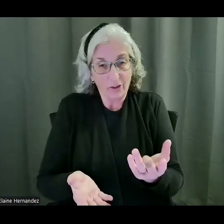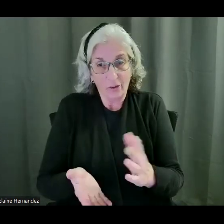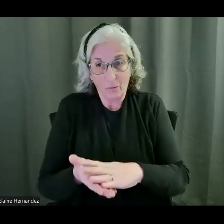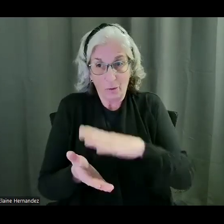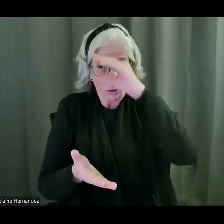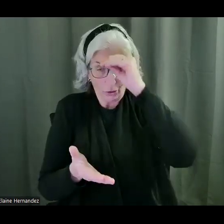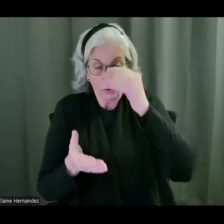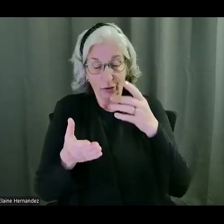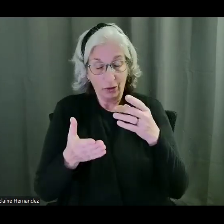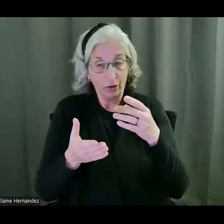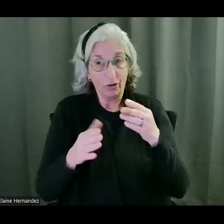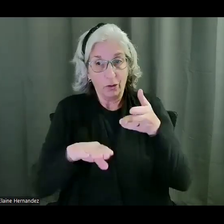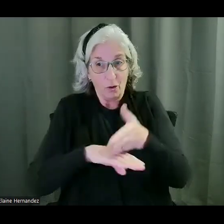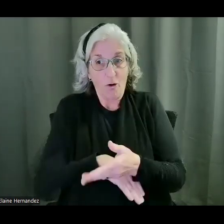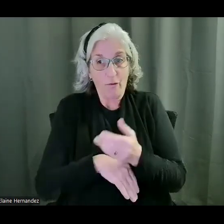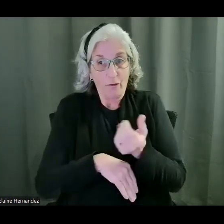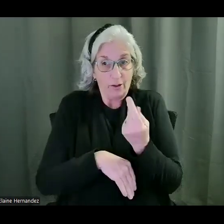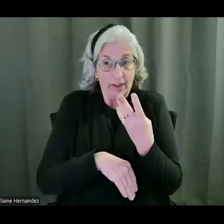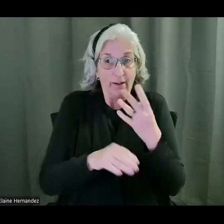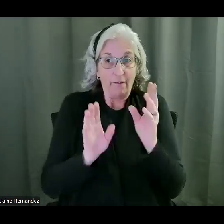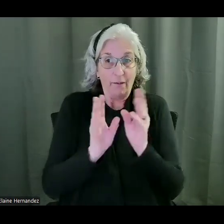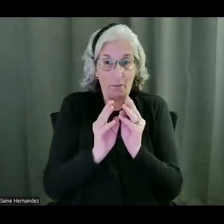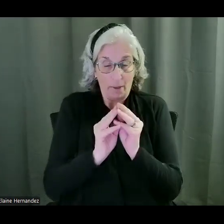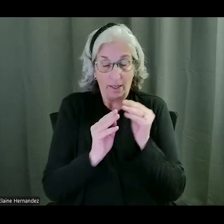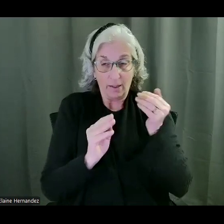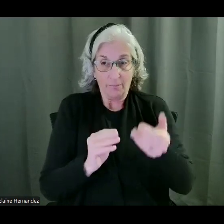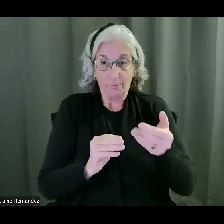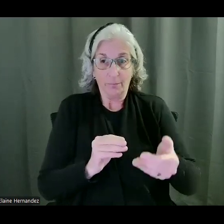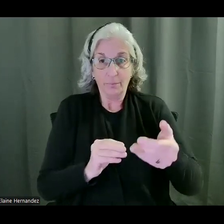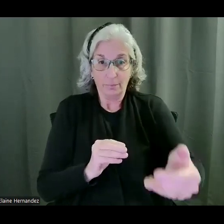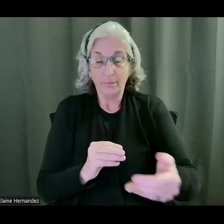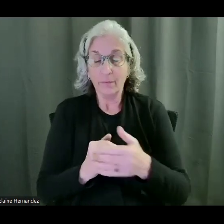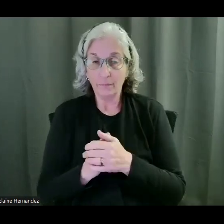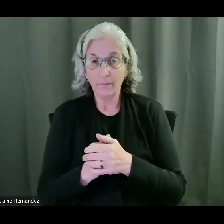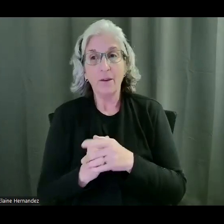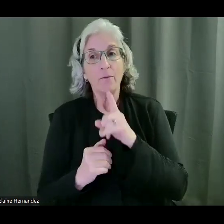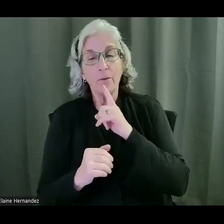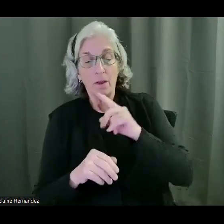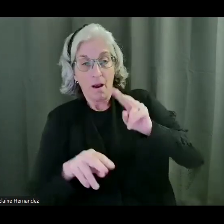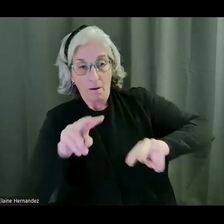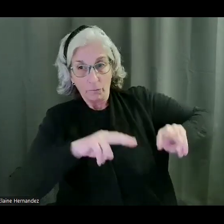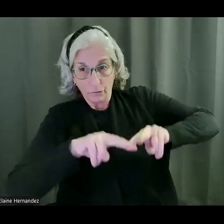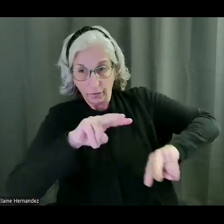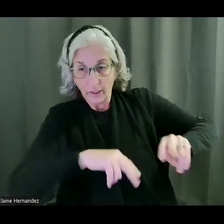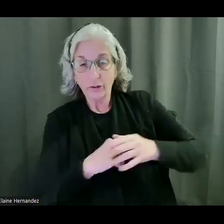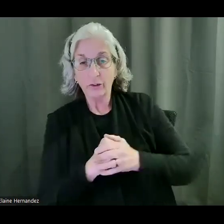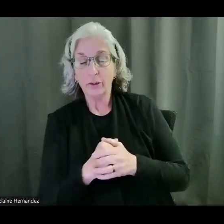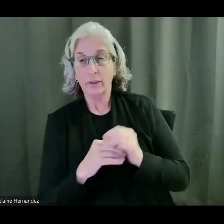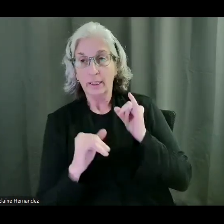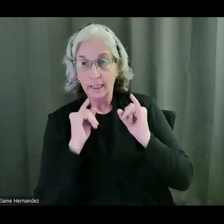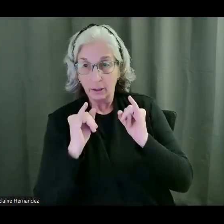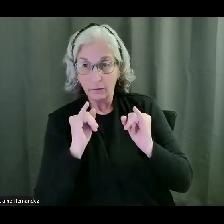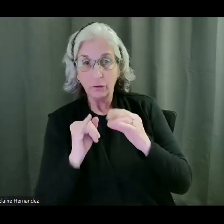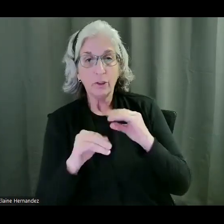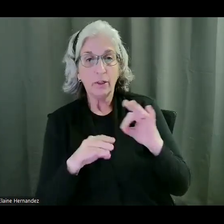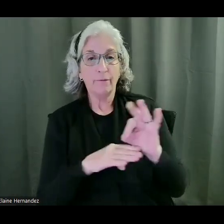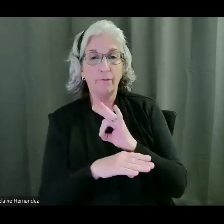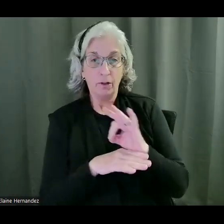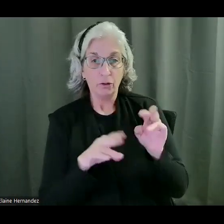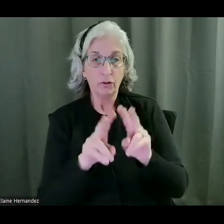of that was observed through observation, interviews, and actual functional assessments of Ben's skill